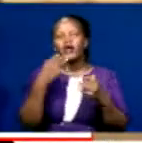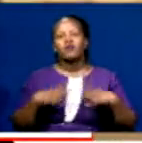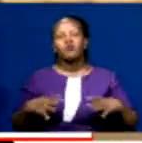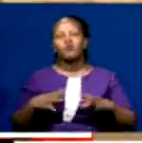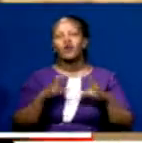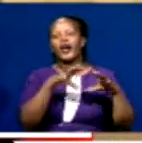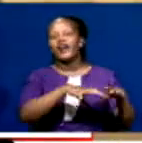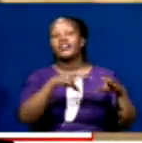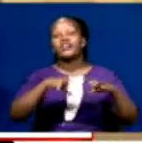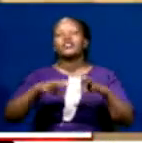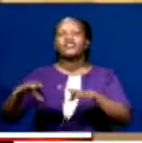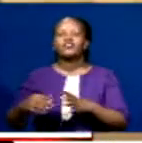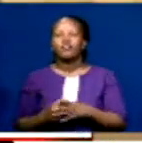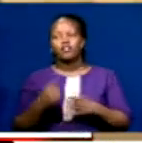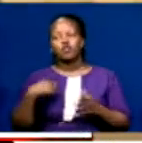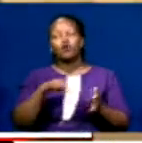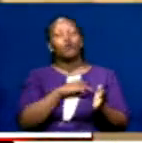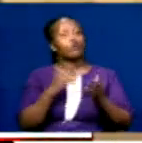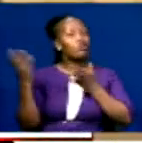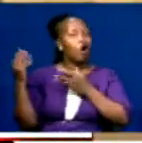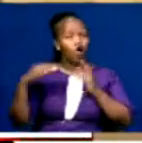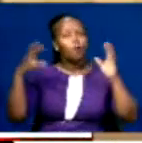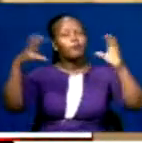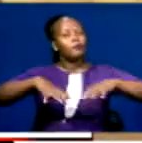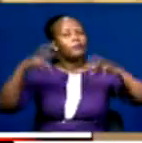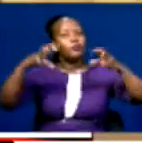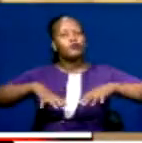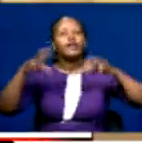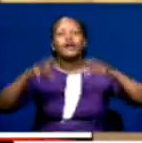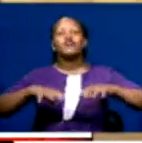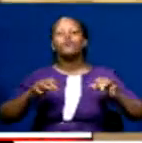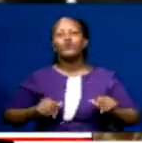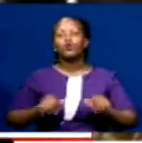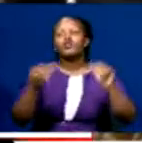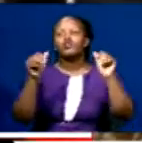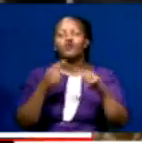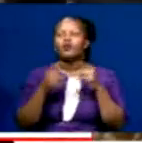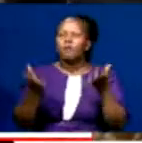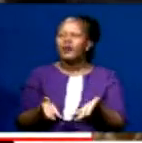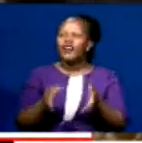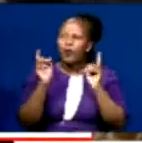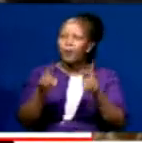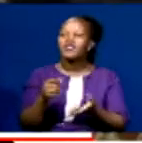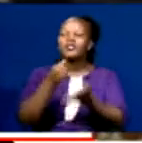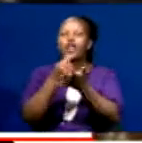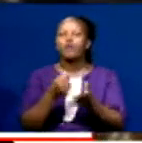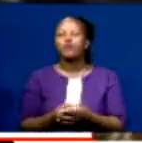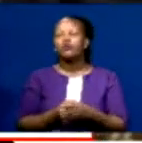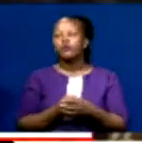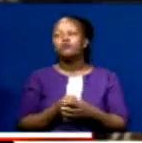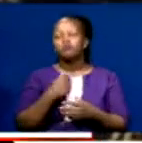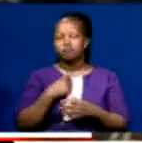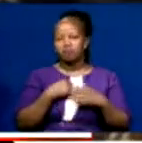We pray that the rains are going to come, but during such times, we are out there to try and help. Mimi ni mkaaji wa Kiadutu,